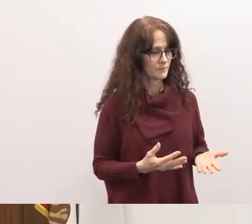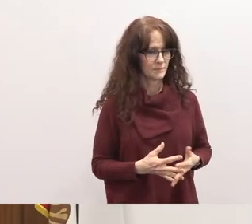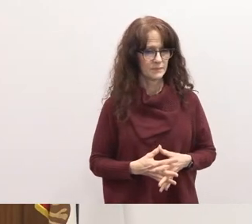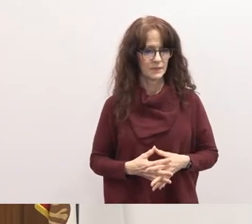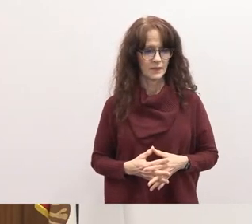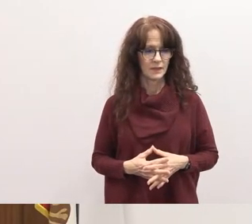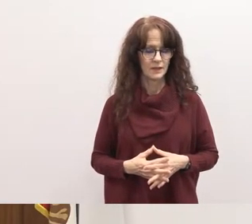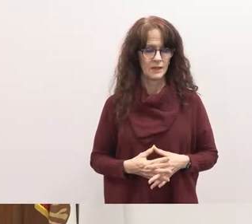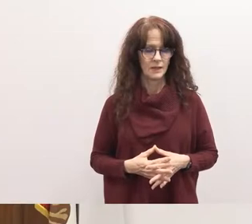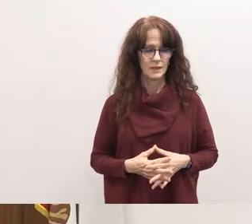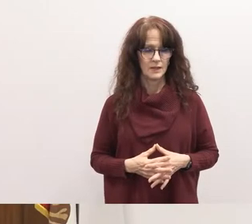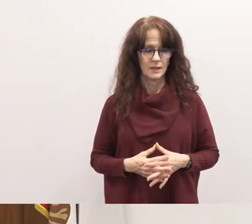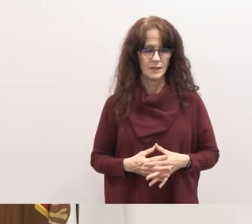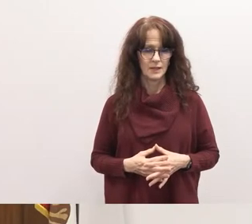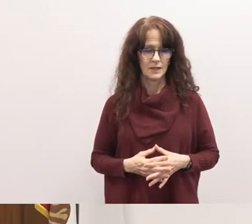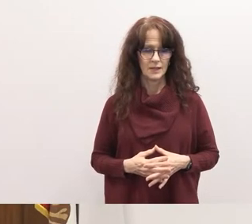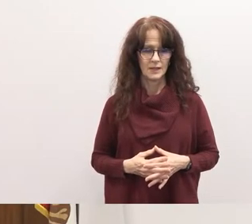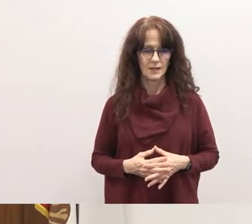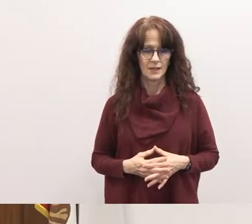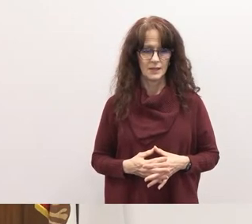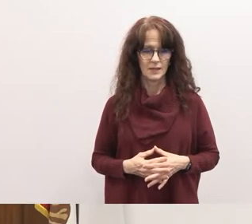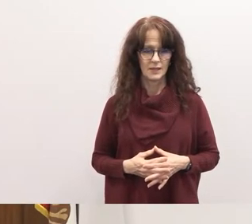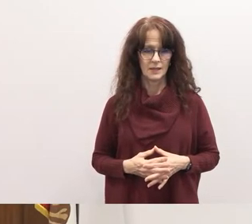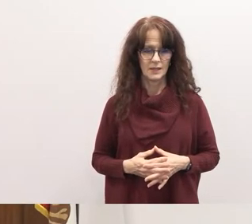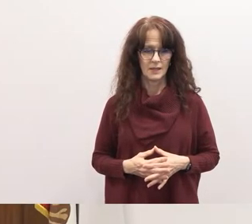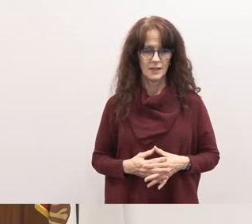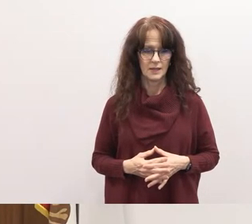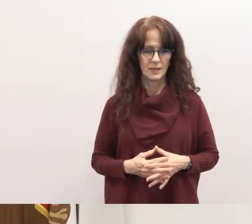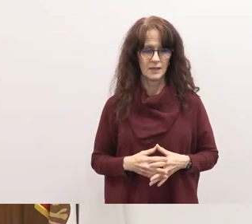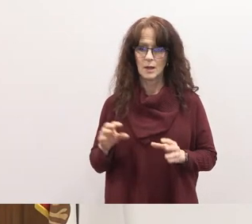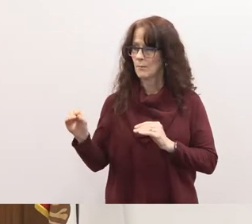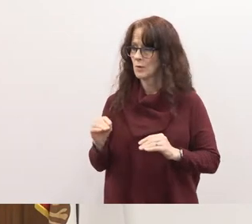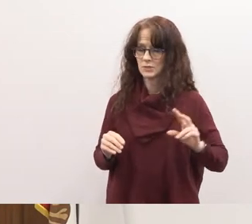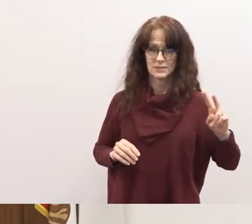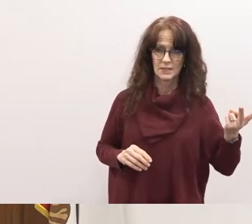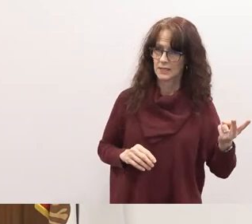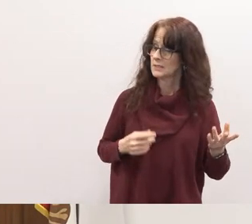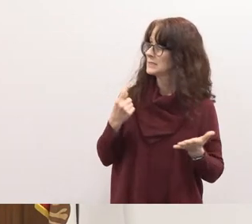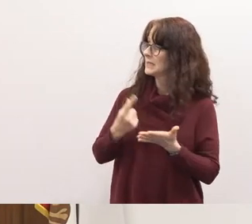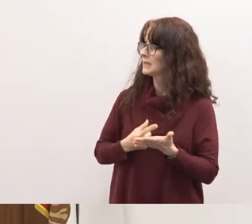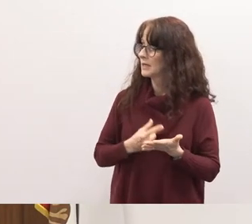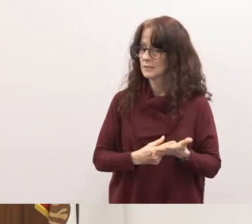So, second. Any discussion?